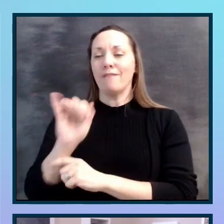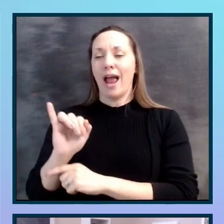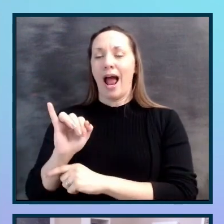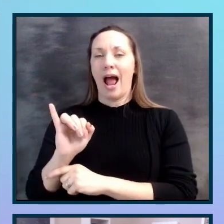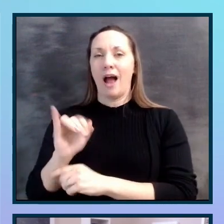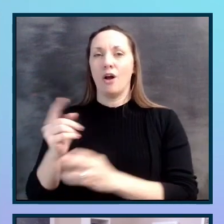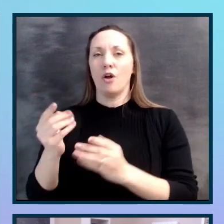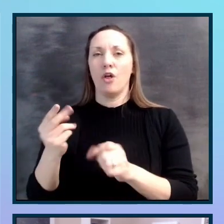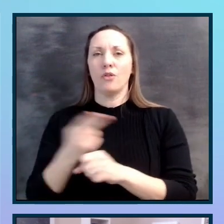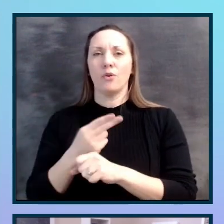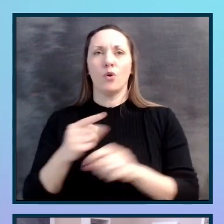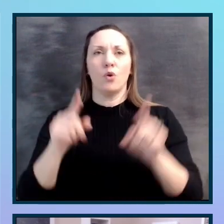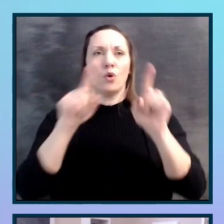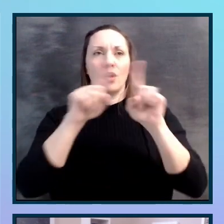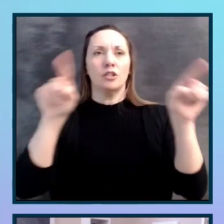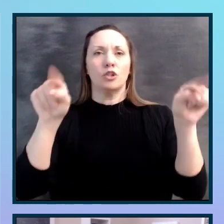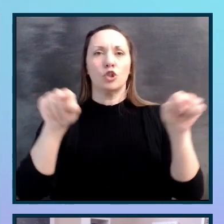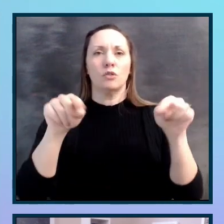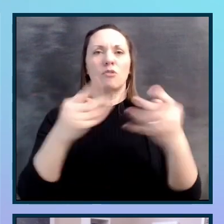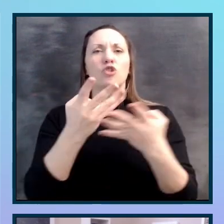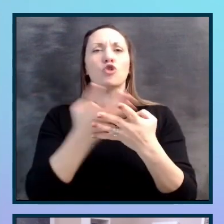of resumes.